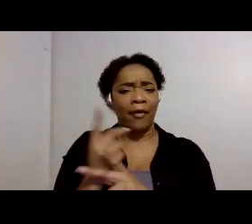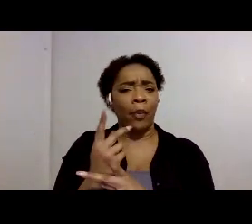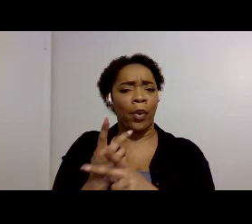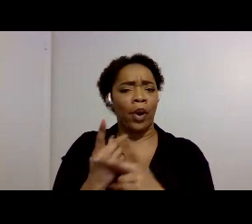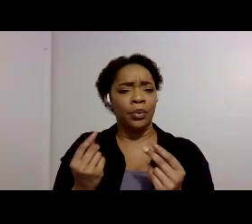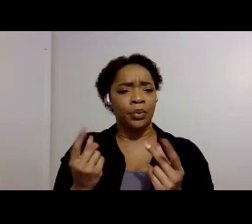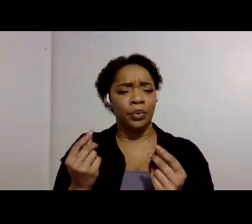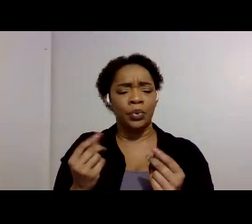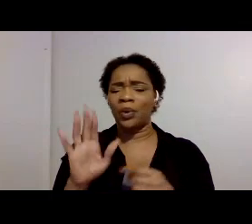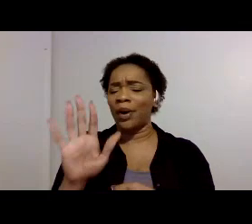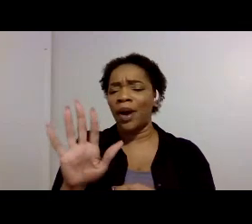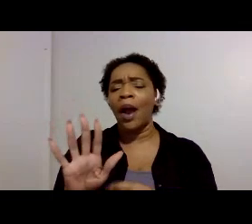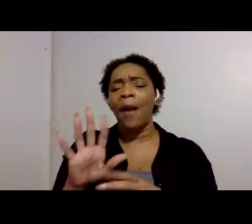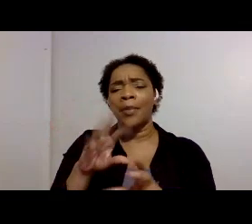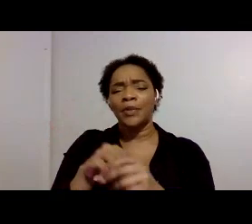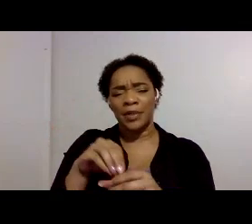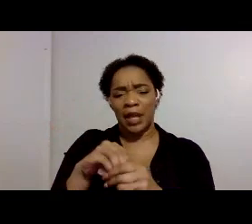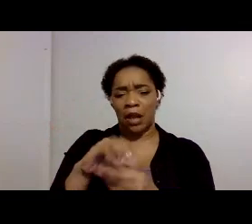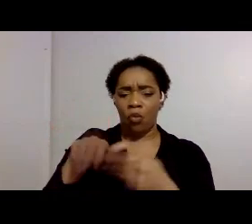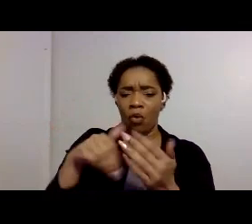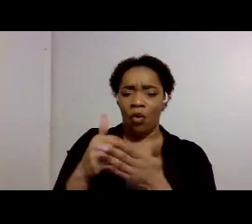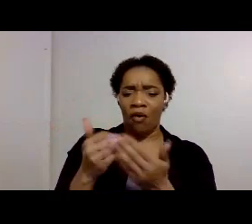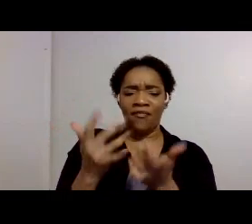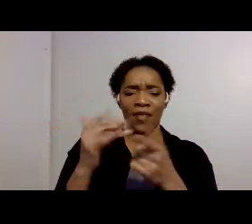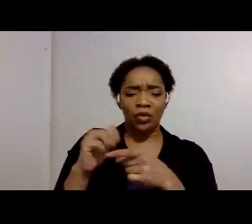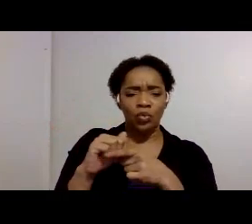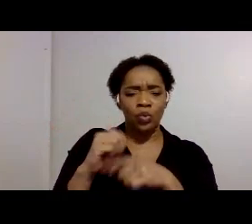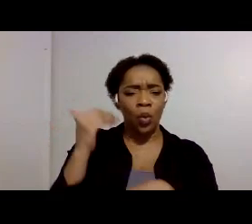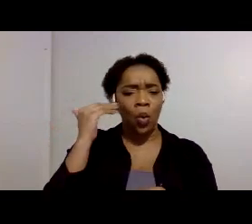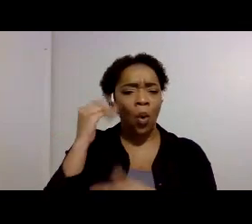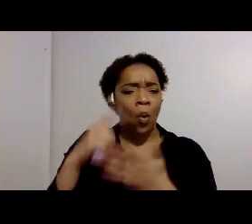fire drills. Know your plan. Um,